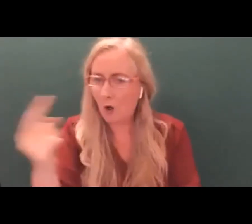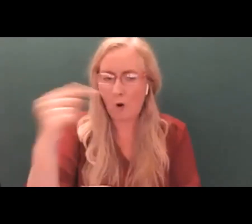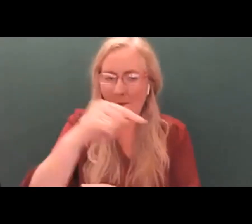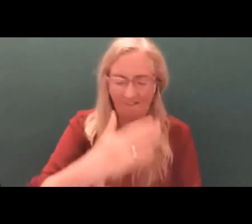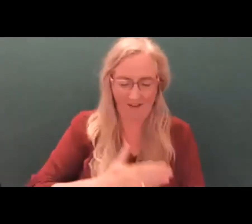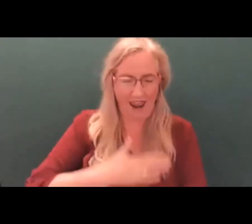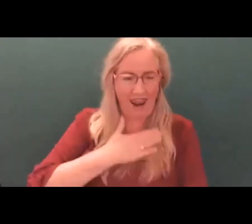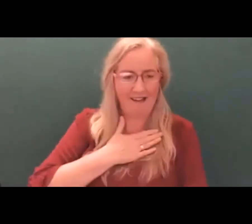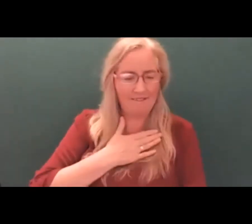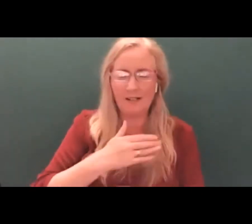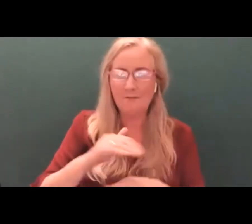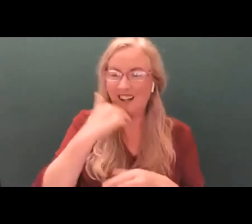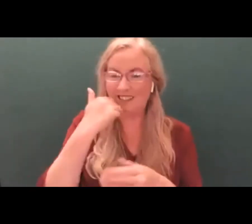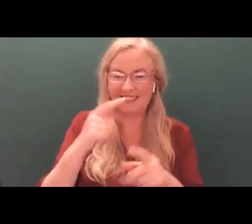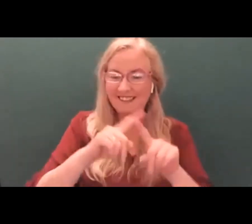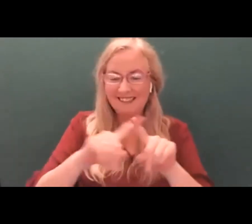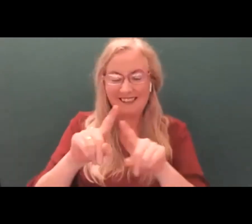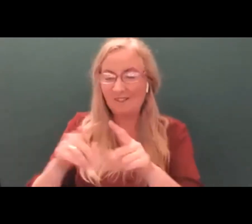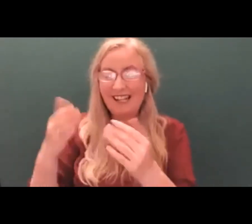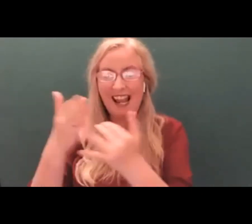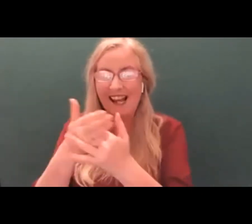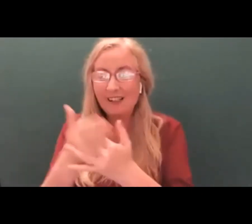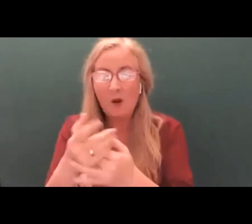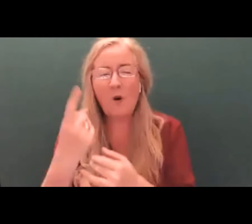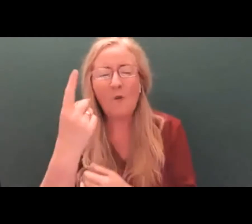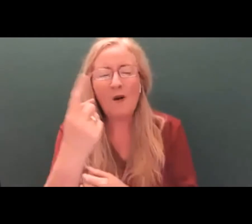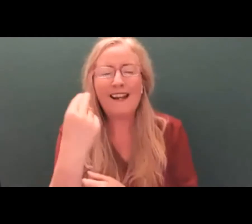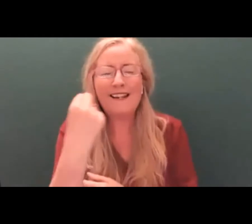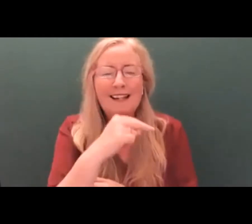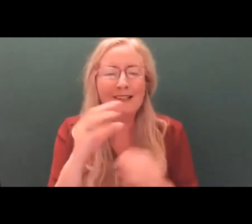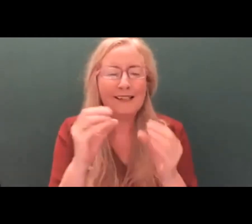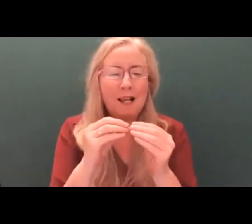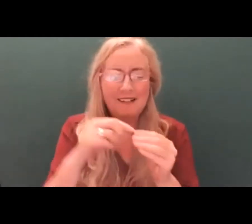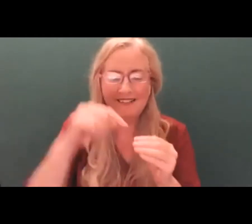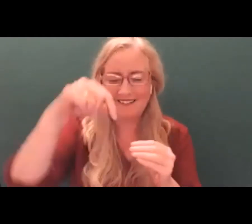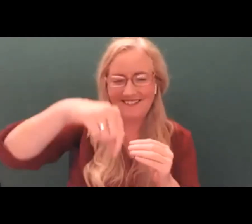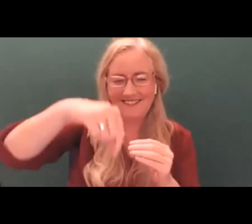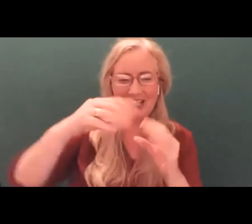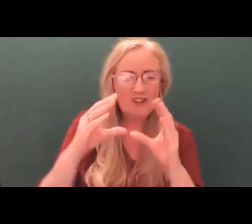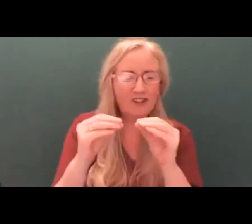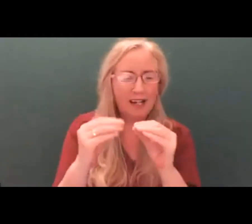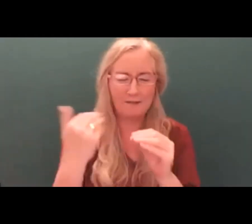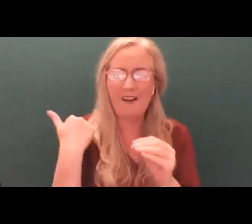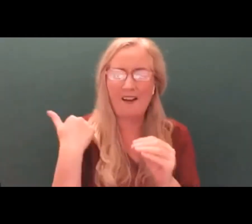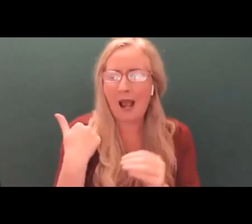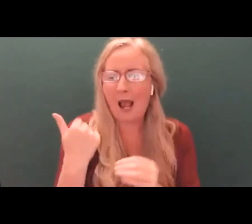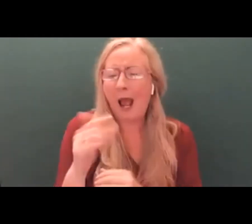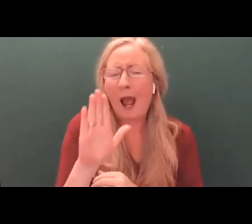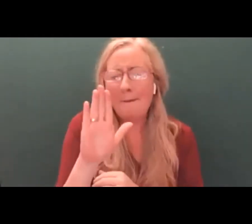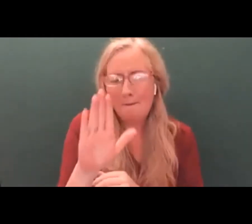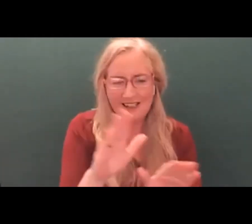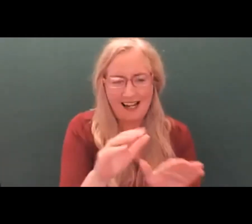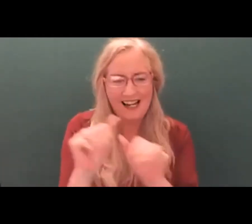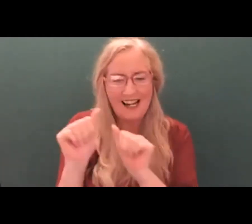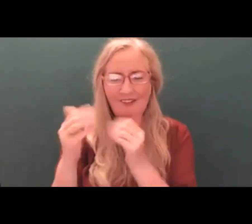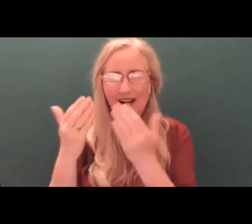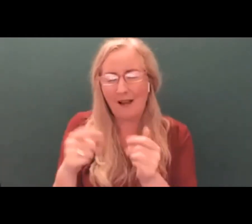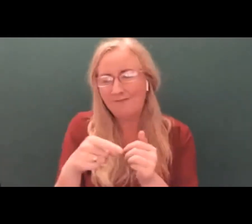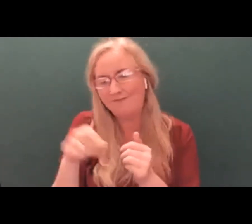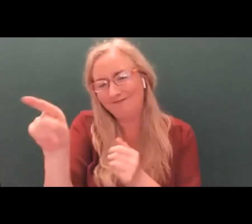sorts of access issues. One nice little comment on chat was, "I must leave now to put kids to